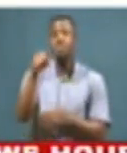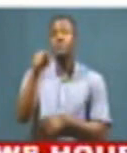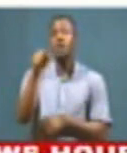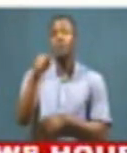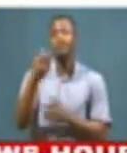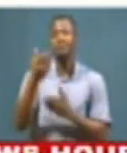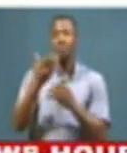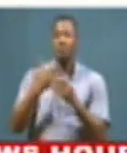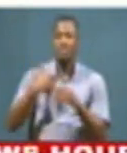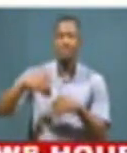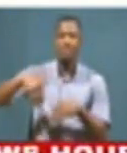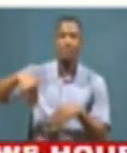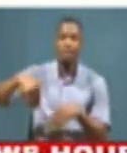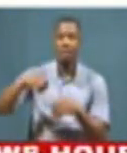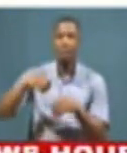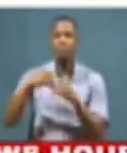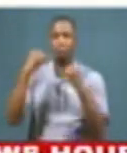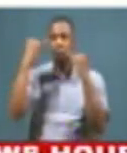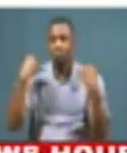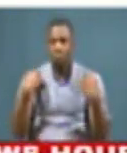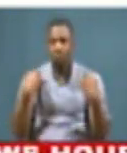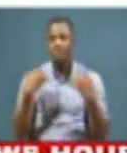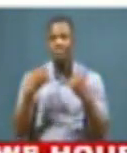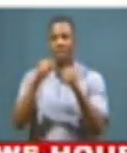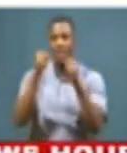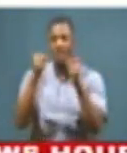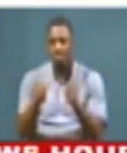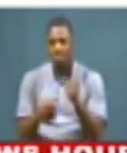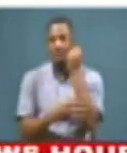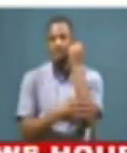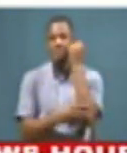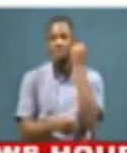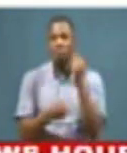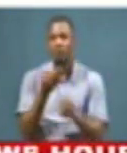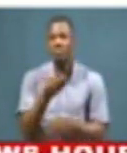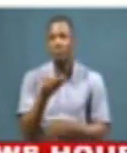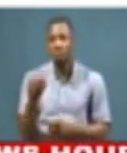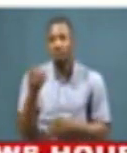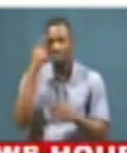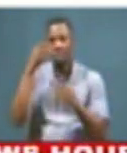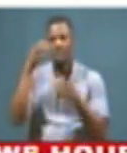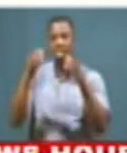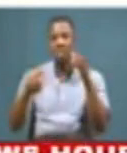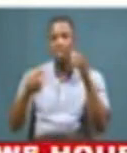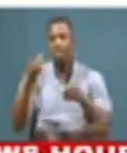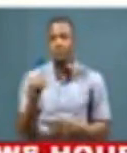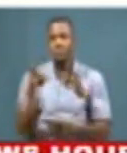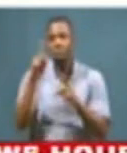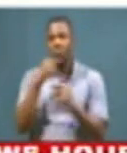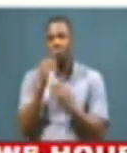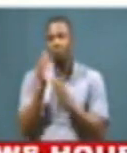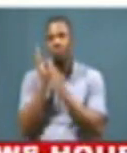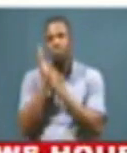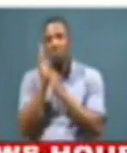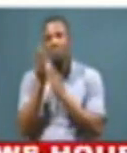delays in the justice delivery system, poor infrastructure of the courts and residences of judicial